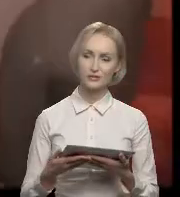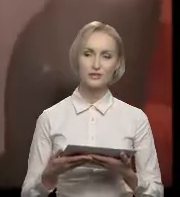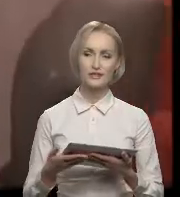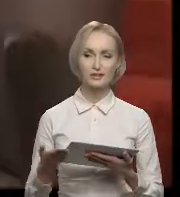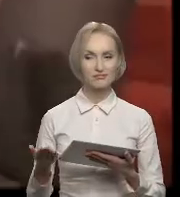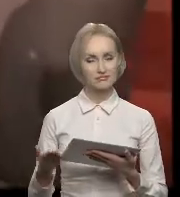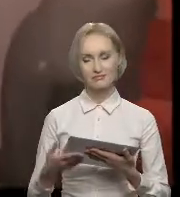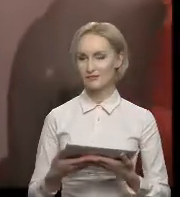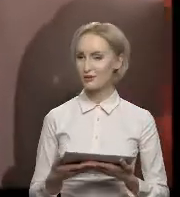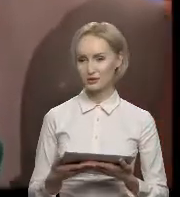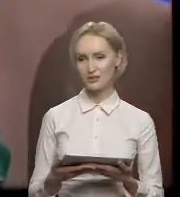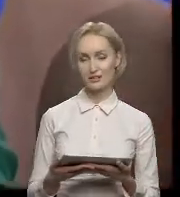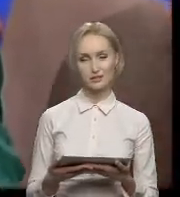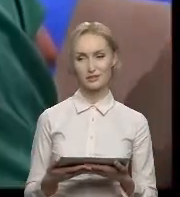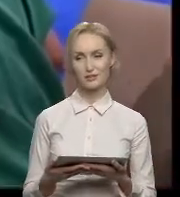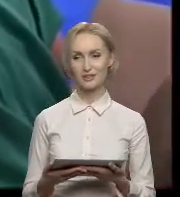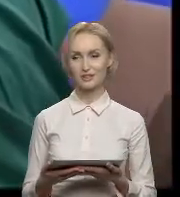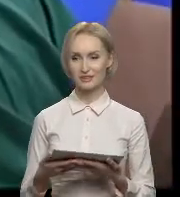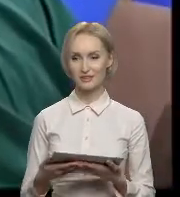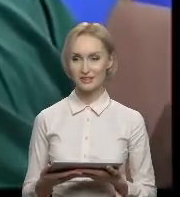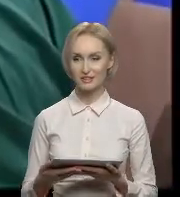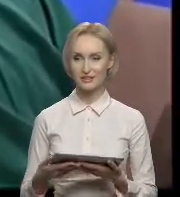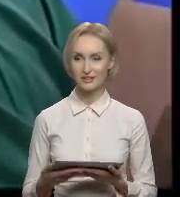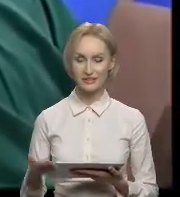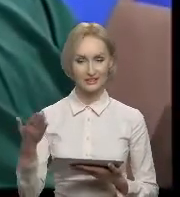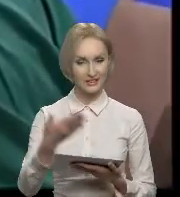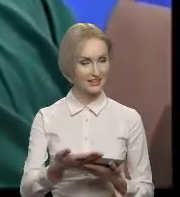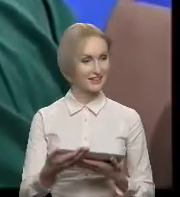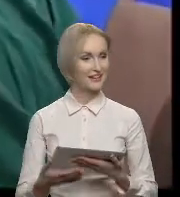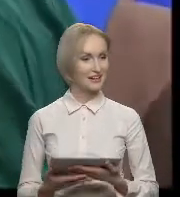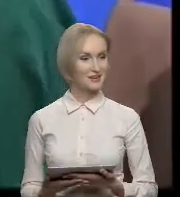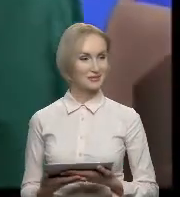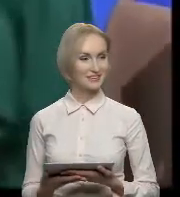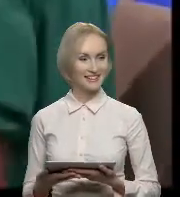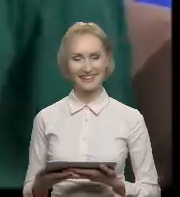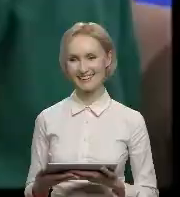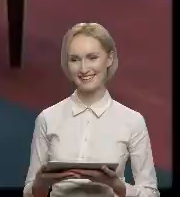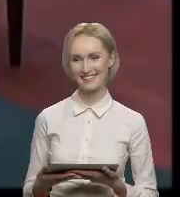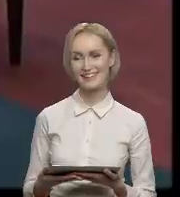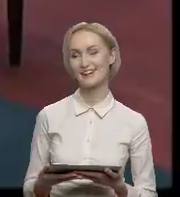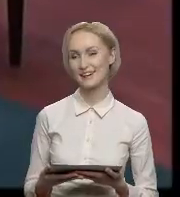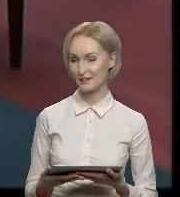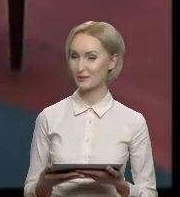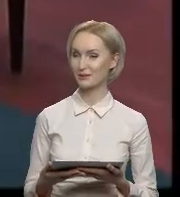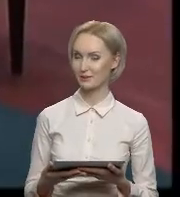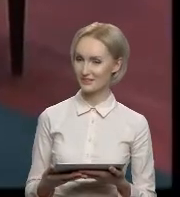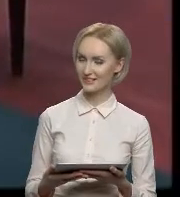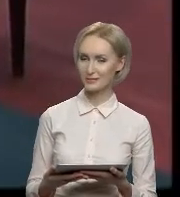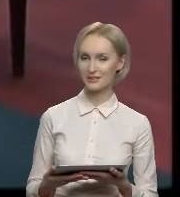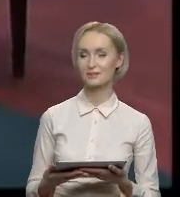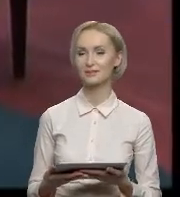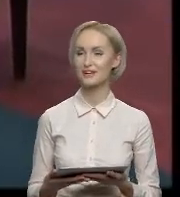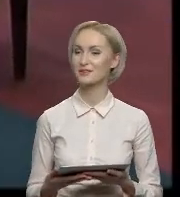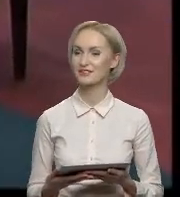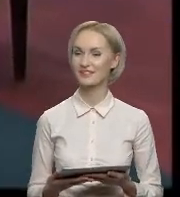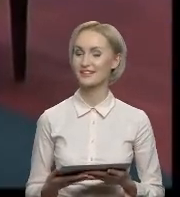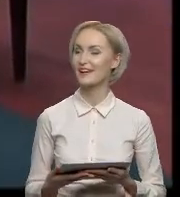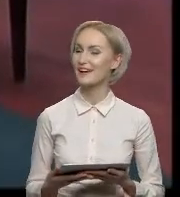this. Is he your baby daddy? No. Nope. Why won't you take a paternity test? Because I ain't got to prove nothing